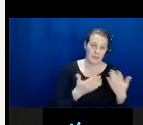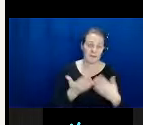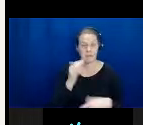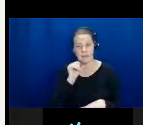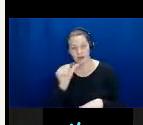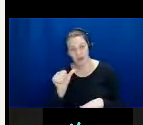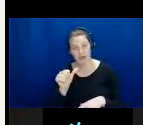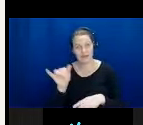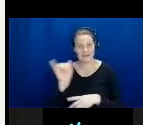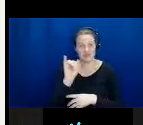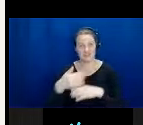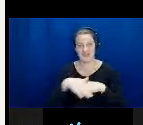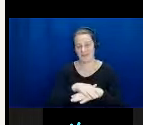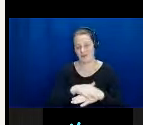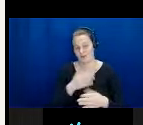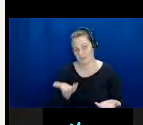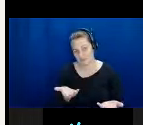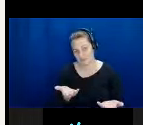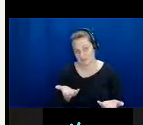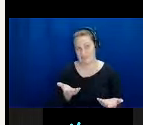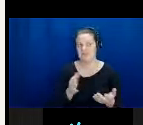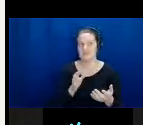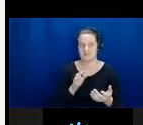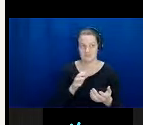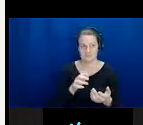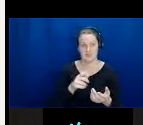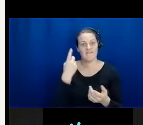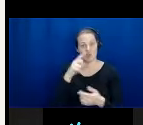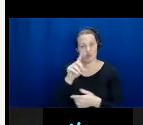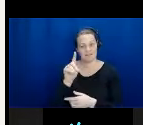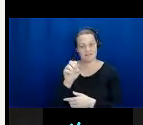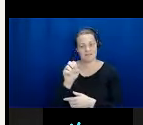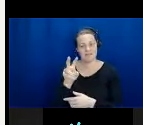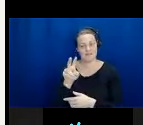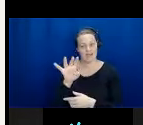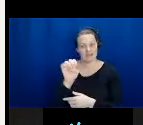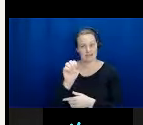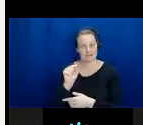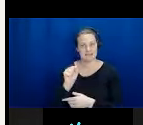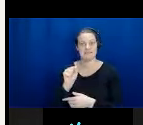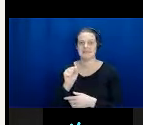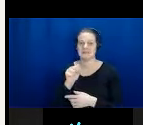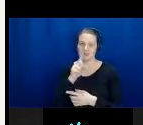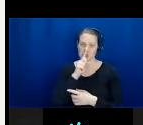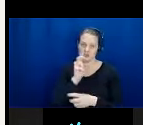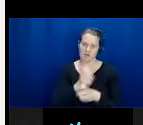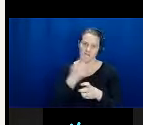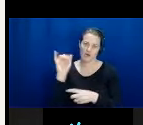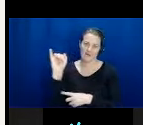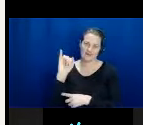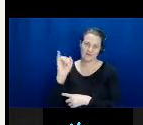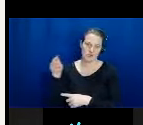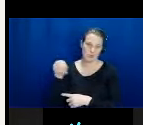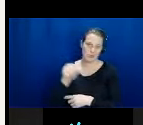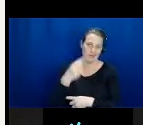insurance coverage. Certainly for the devices, it's a little harder to get insurance companies overall to cover the devices